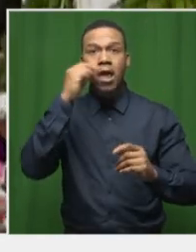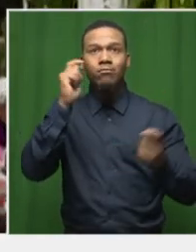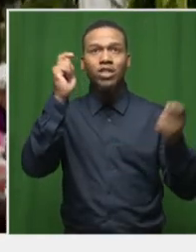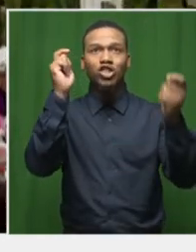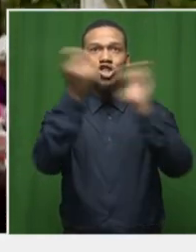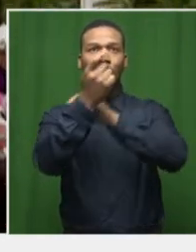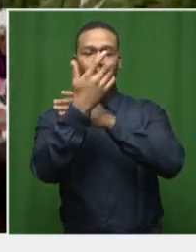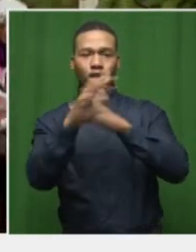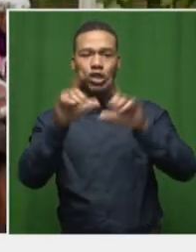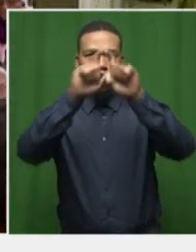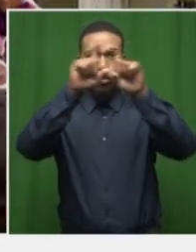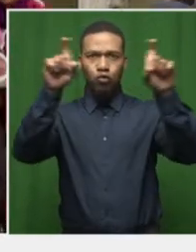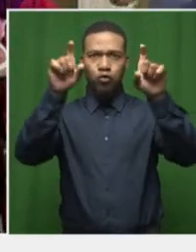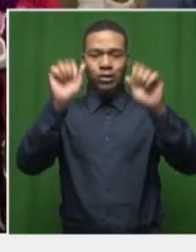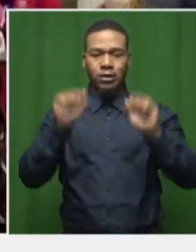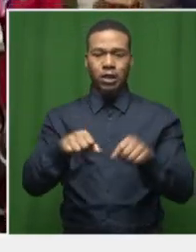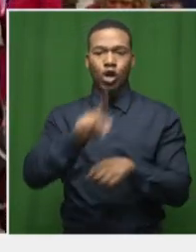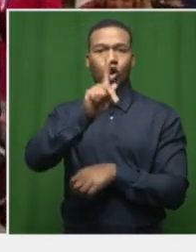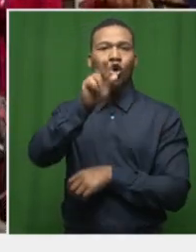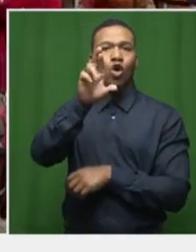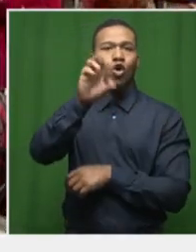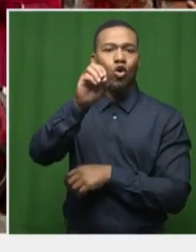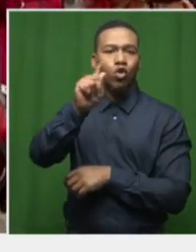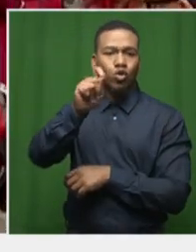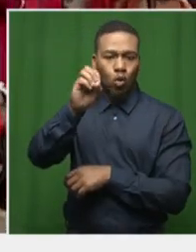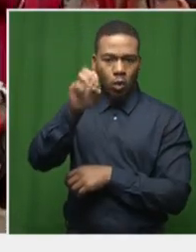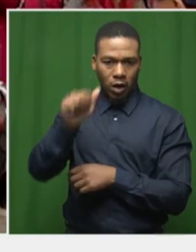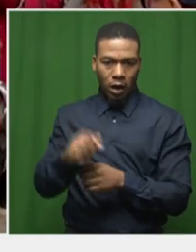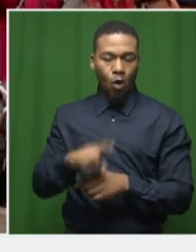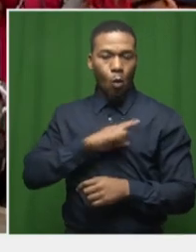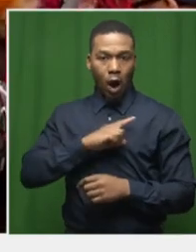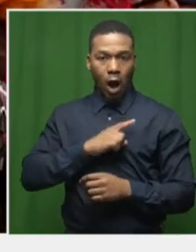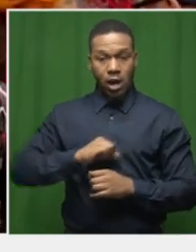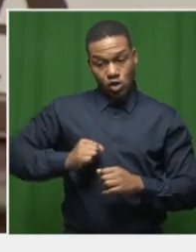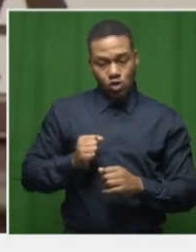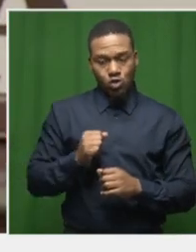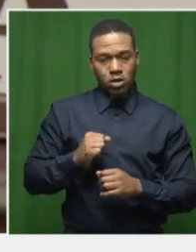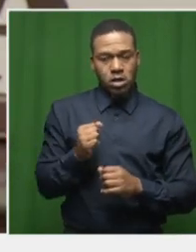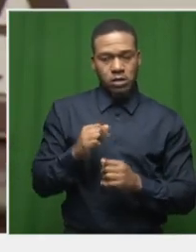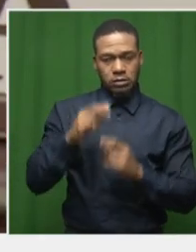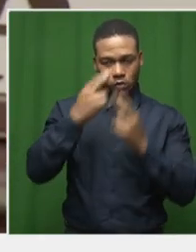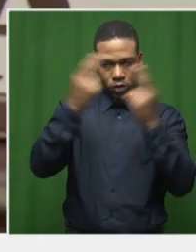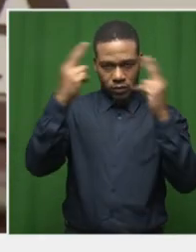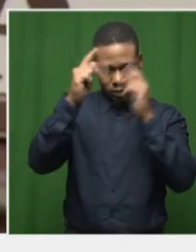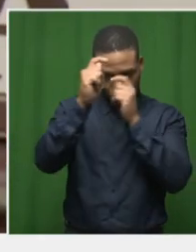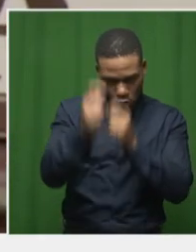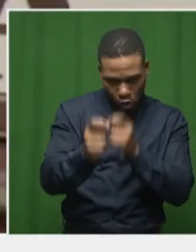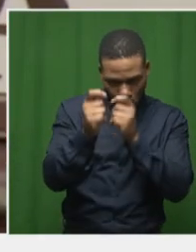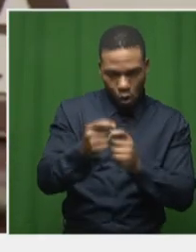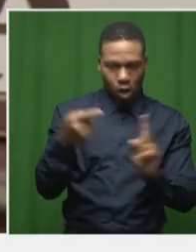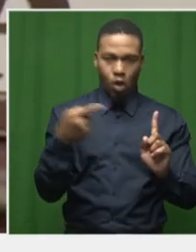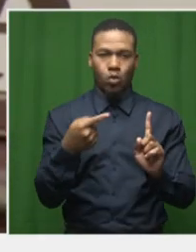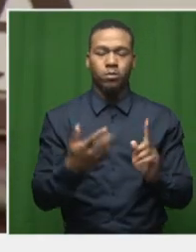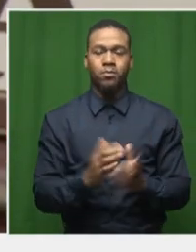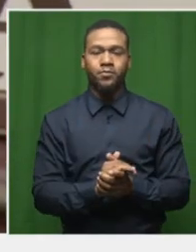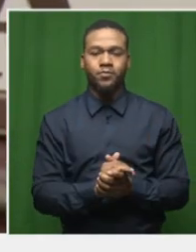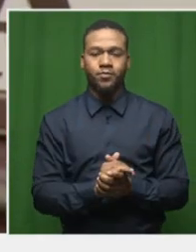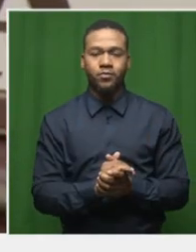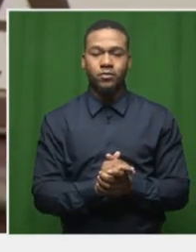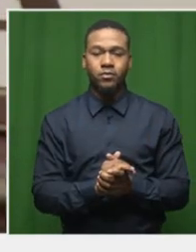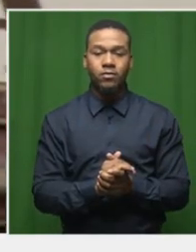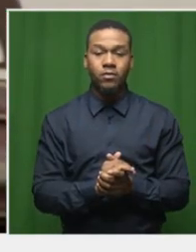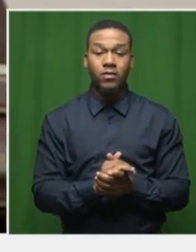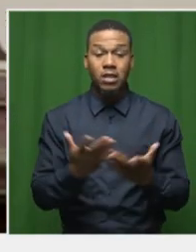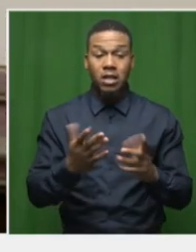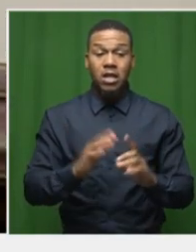to Krotoa was approved by the university's Executive Committee of Council in August last year. The story of Krotoa allows us to